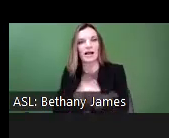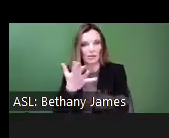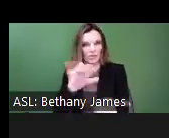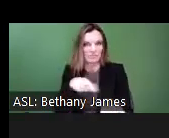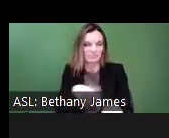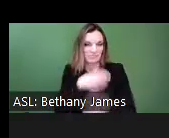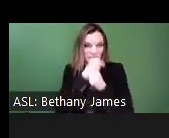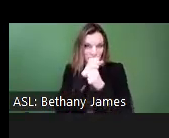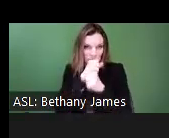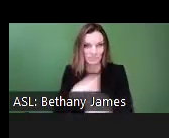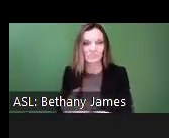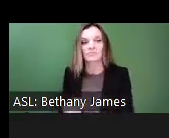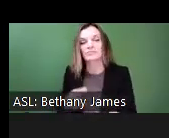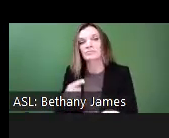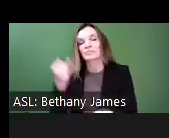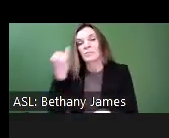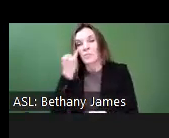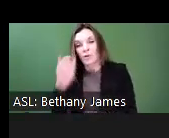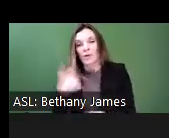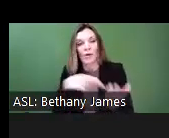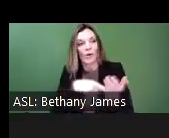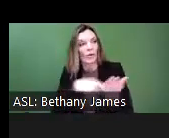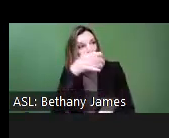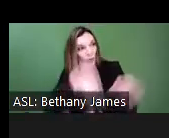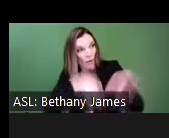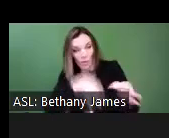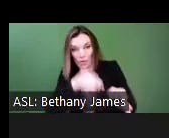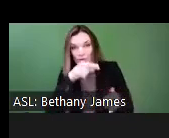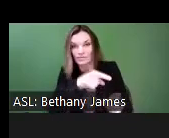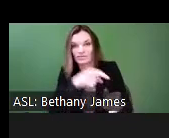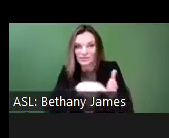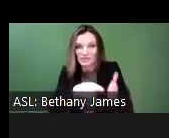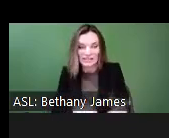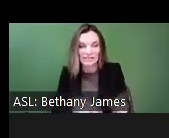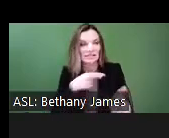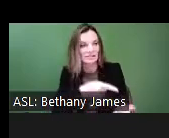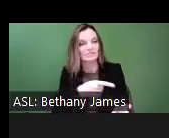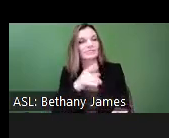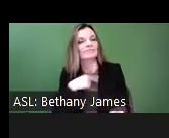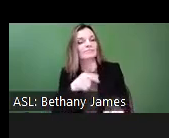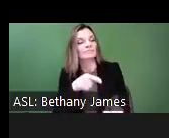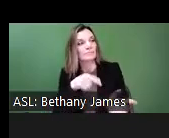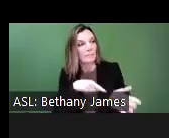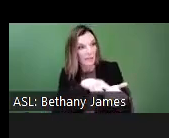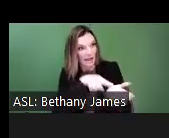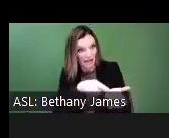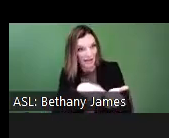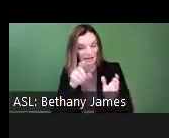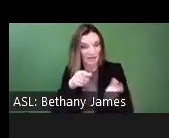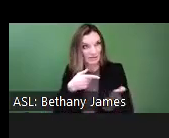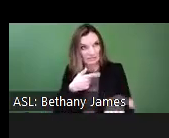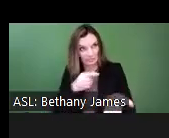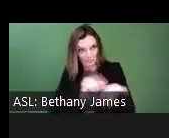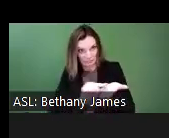those fees have been paid. If you owe a victim restitution, the court's going to want to see that paid before